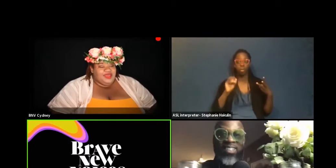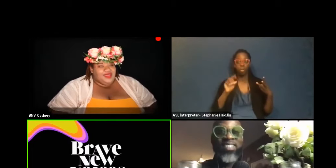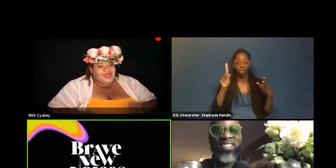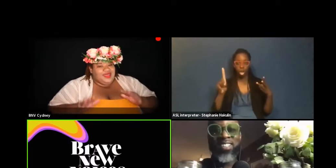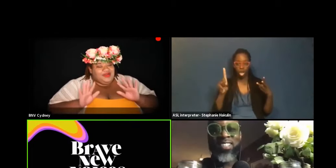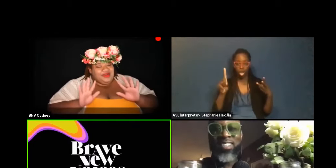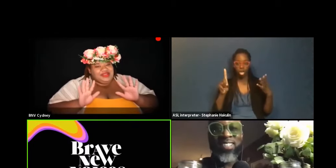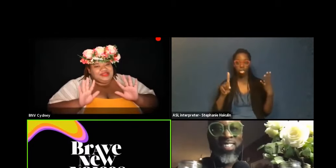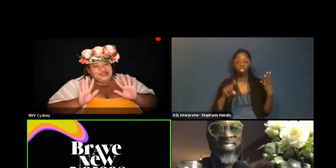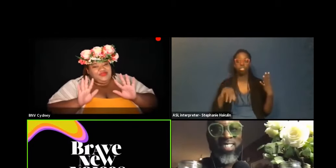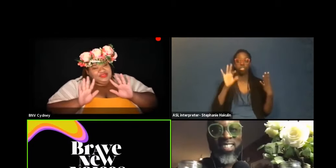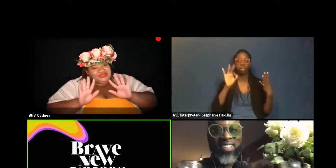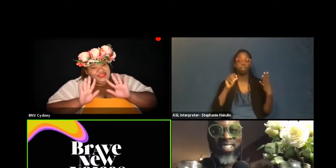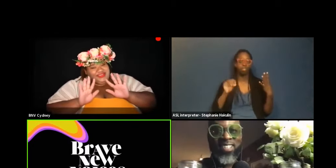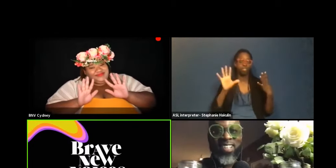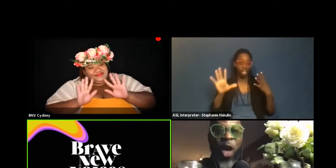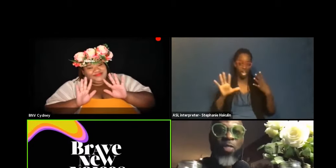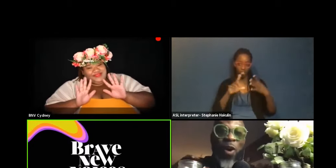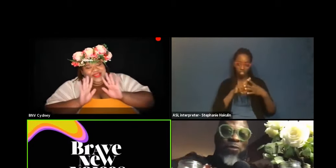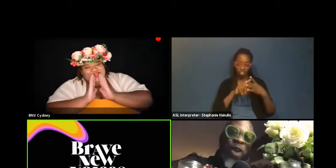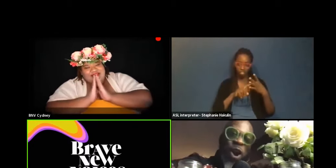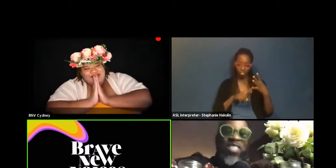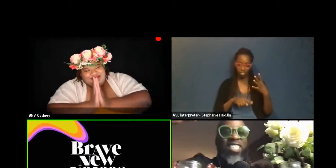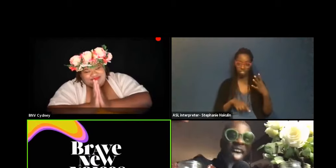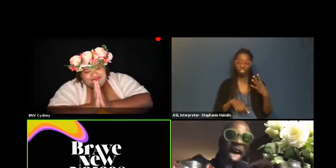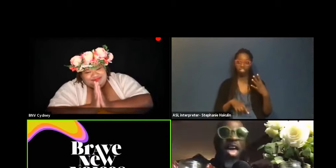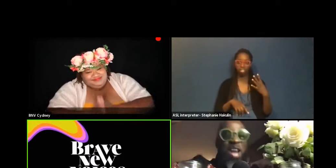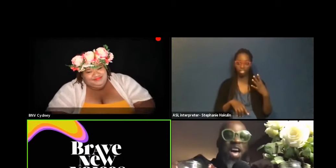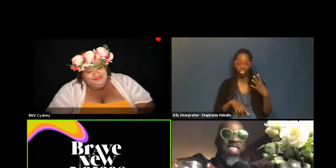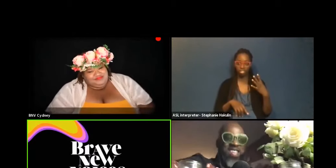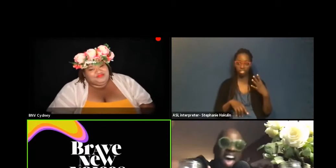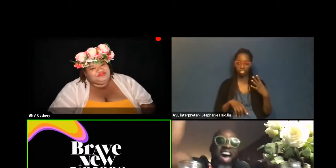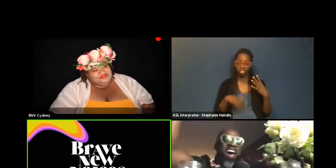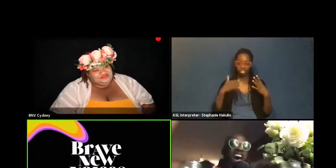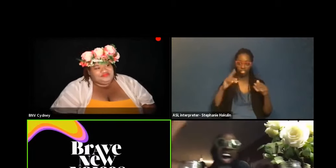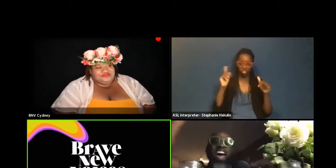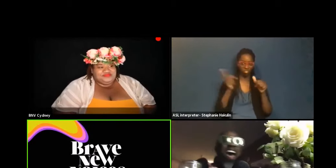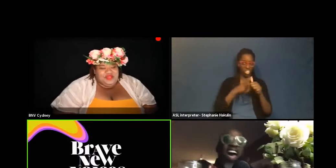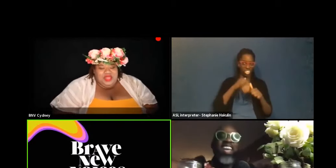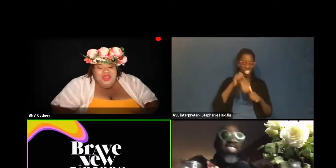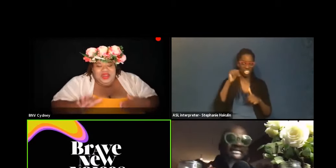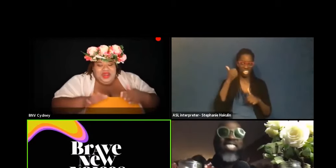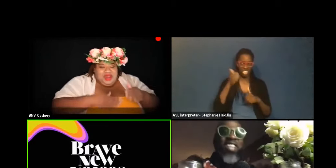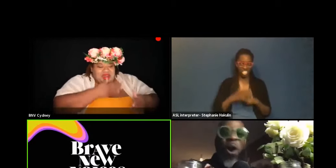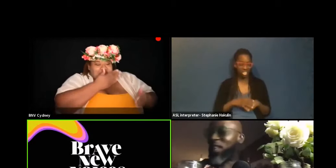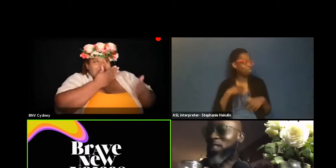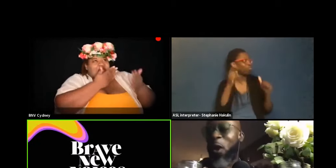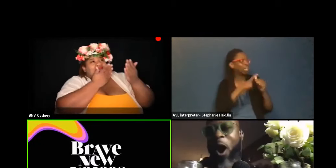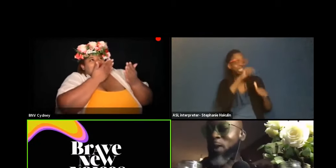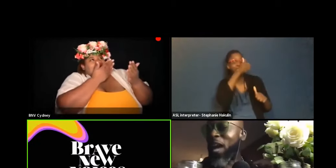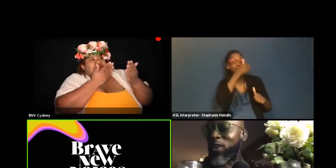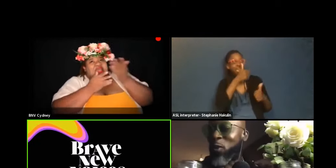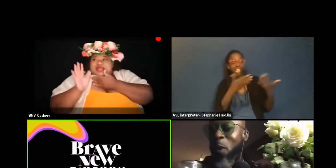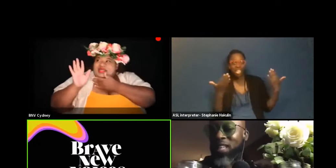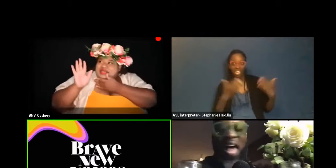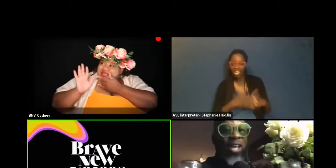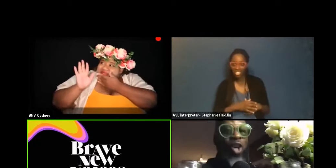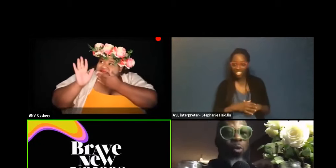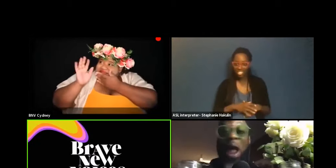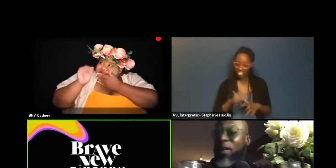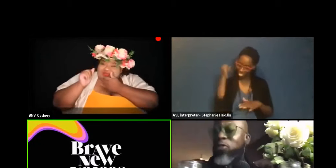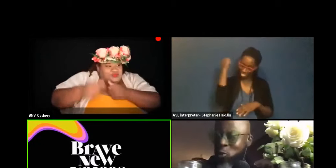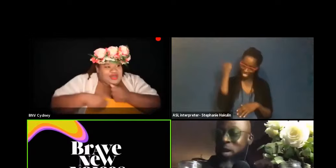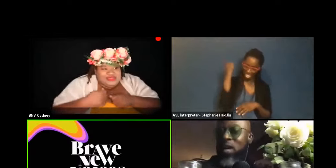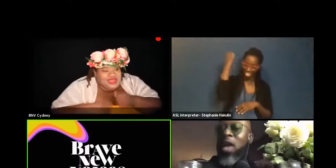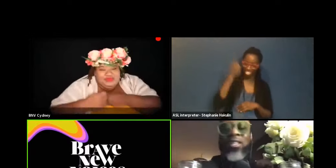9.5, and our night first 10. The first 10 of the night! Let's go. All right, we got to do it while it's